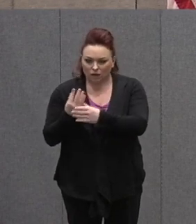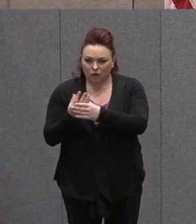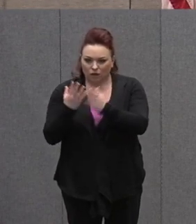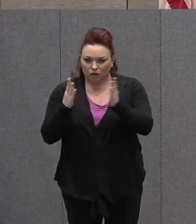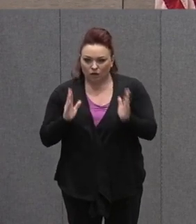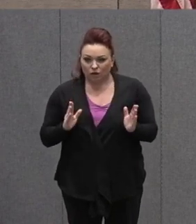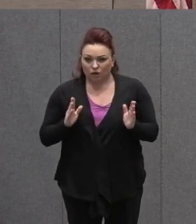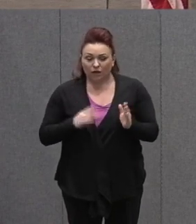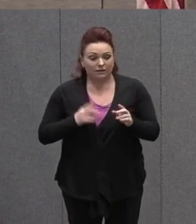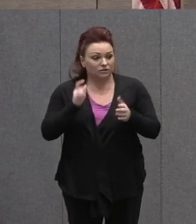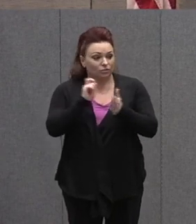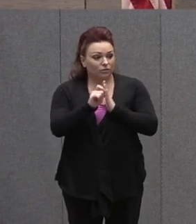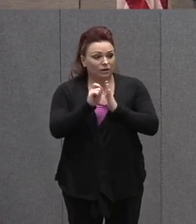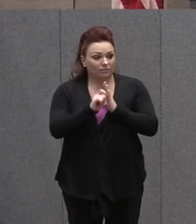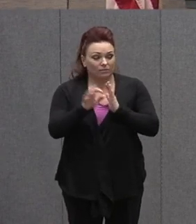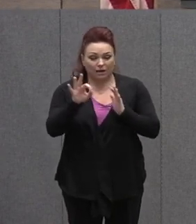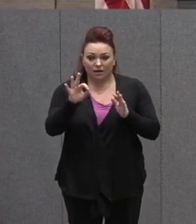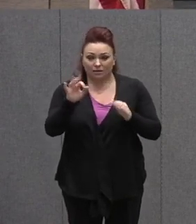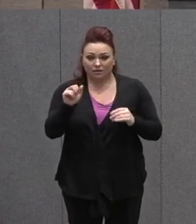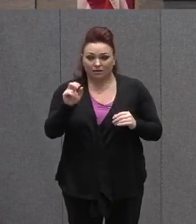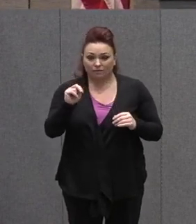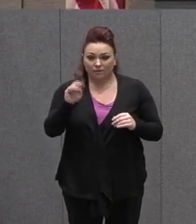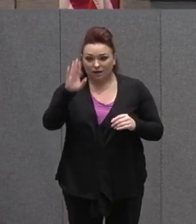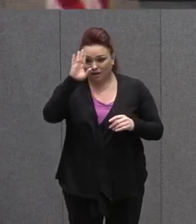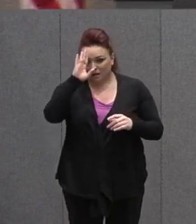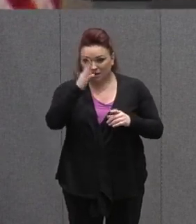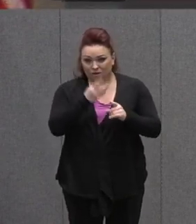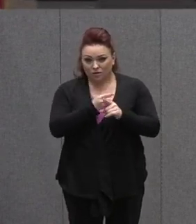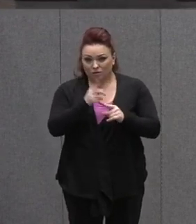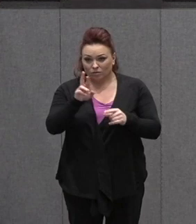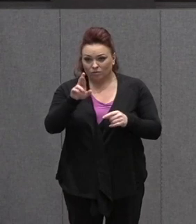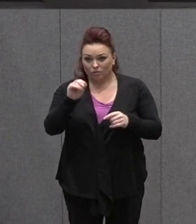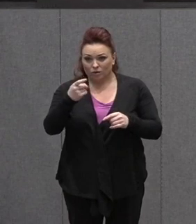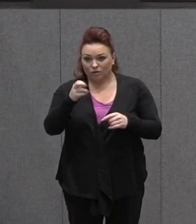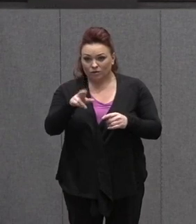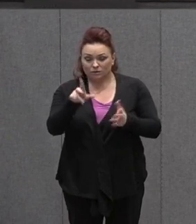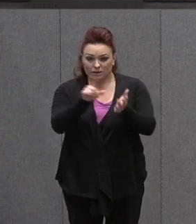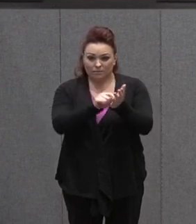Phan Brothers, and it's published by Simon & Schuster.